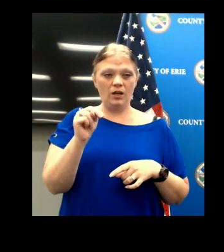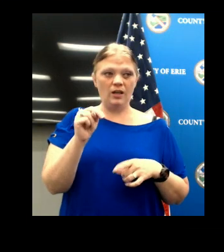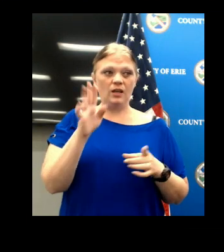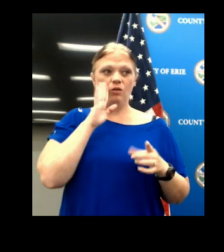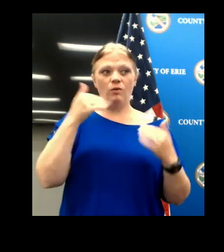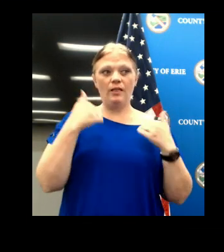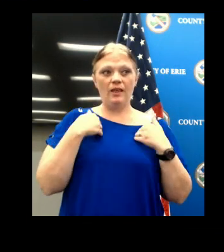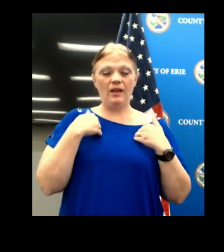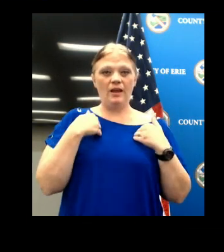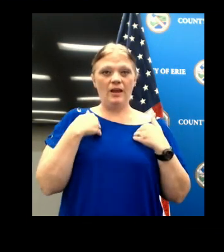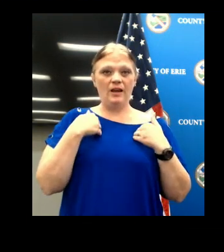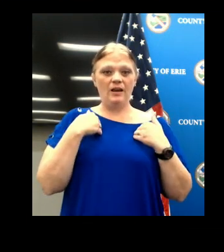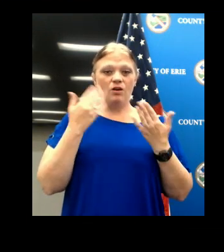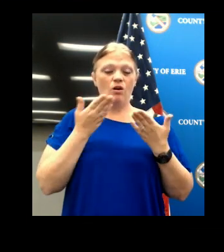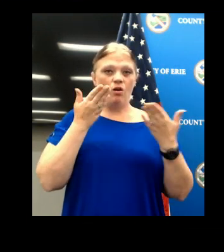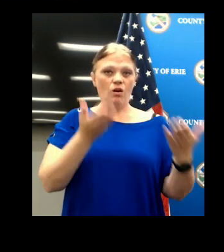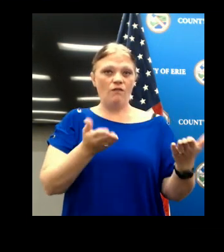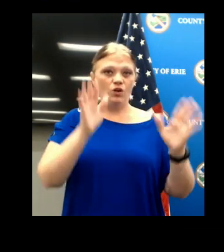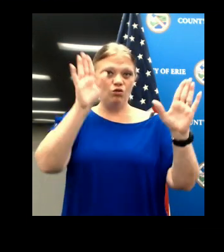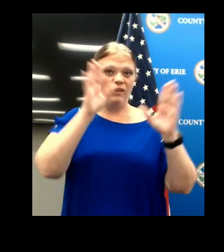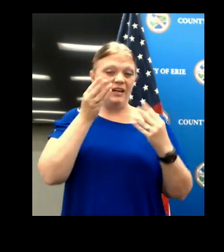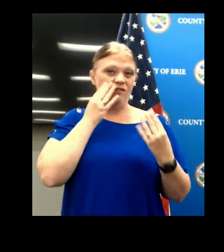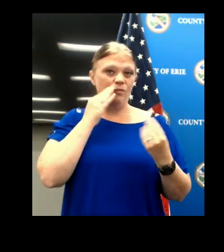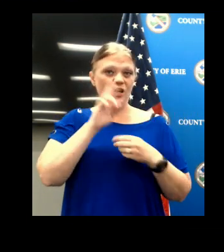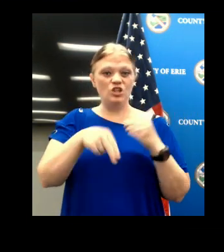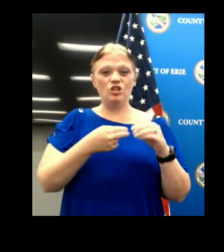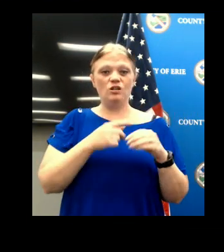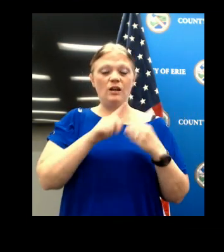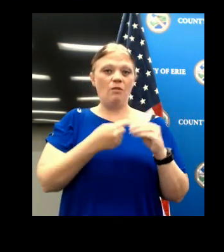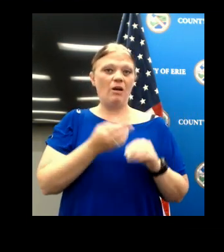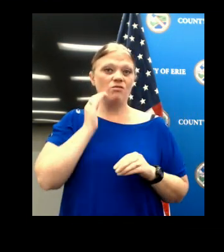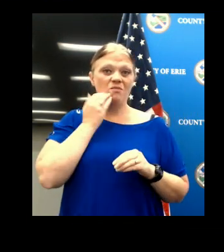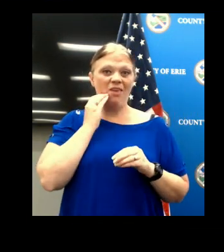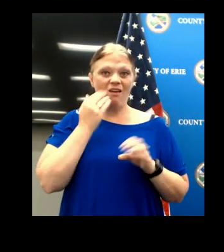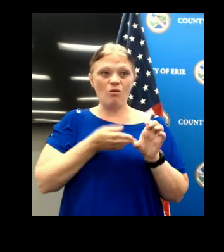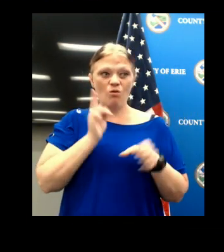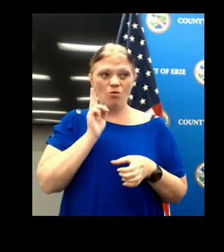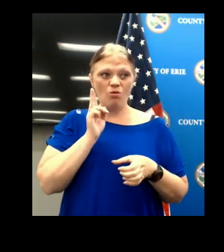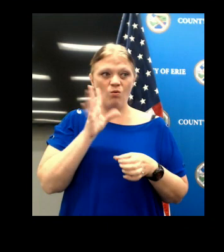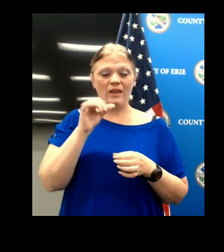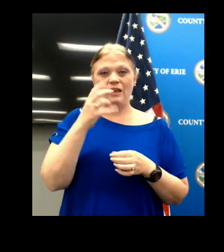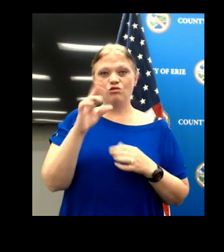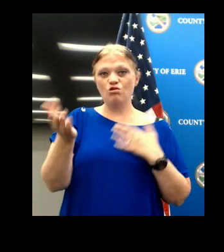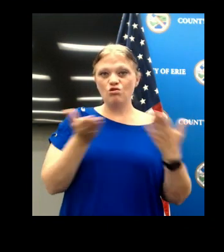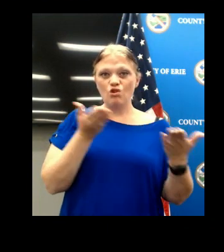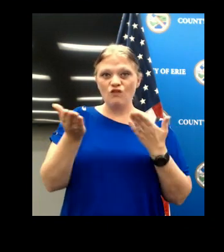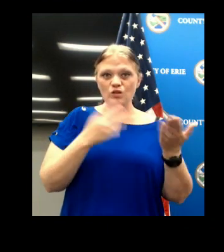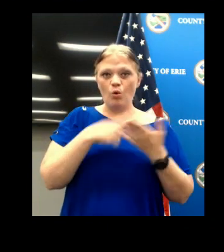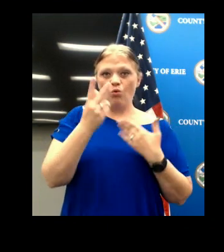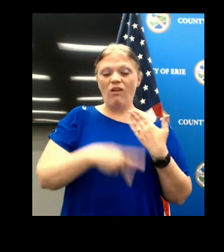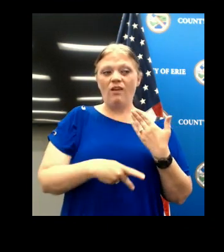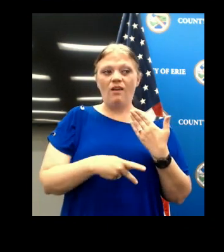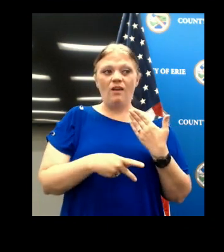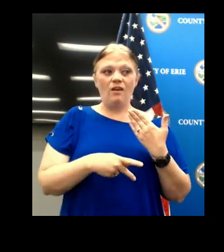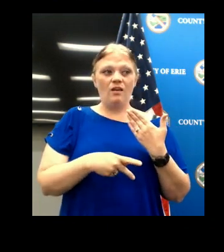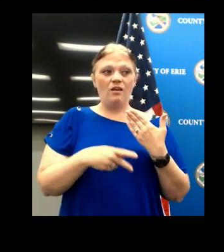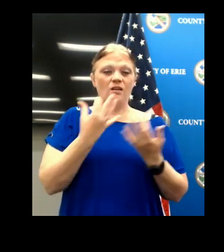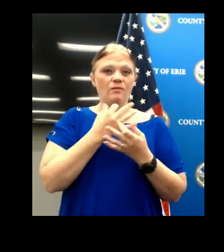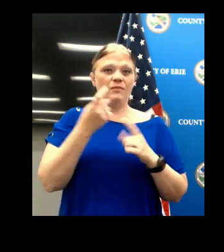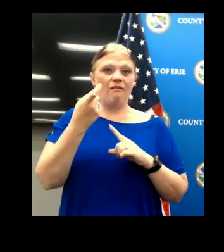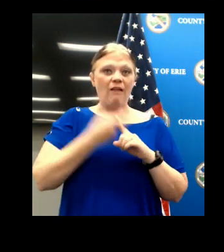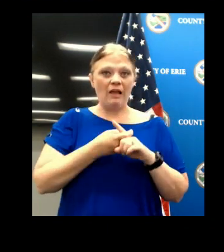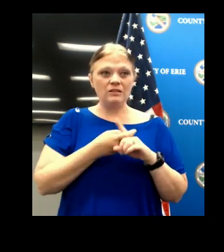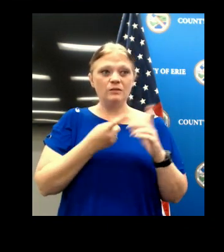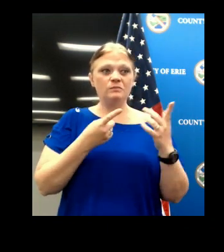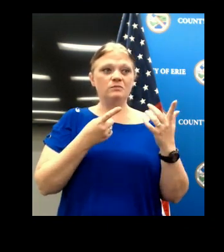having, offering great information about tobacco cessation, our cancer services program,